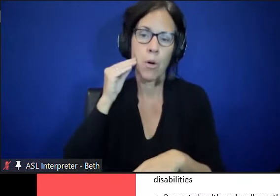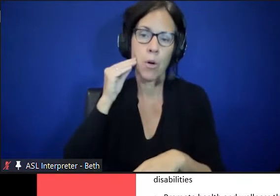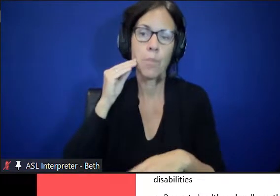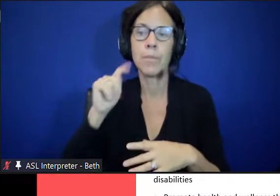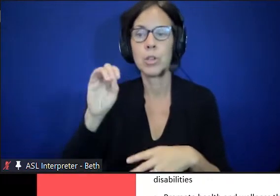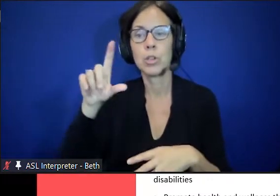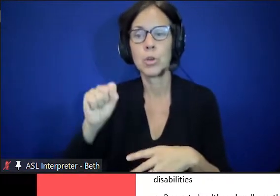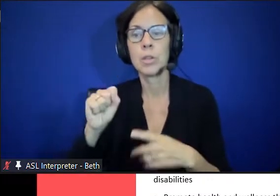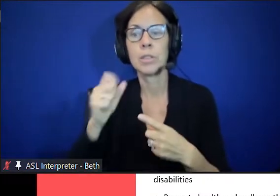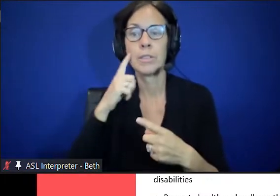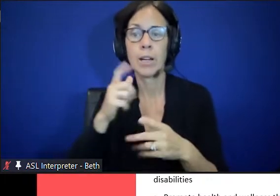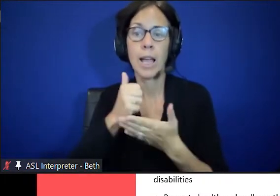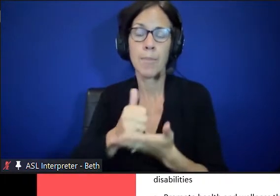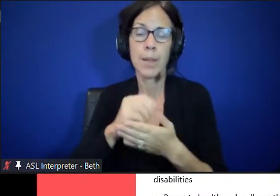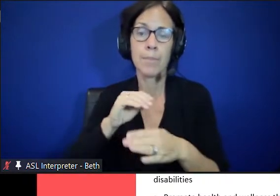their outlook on,